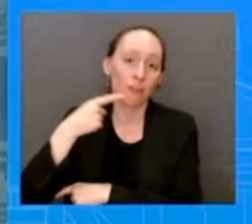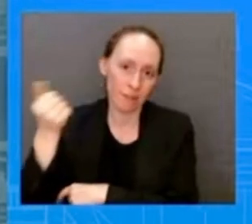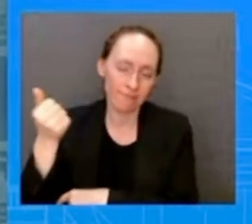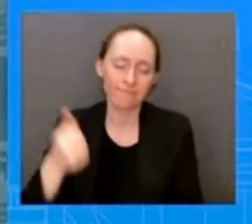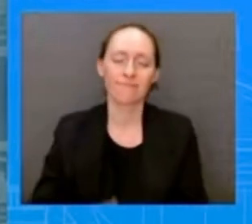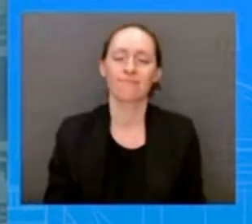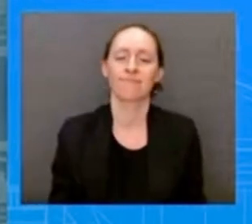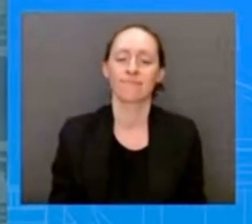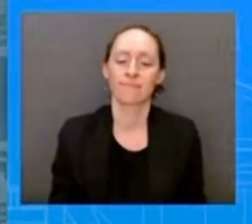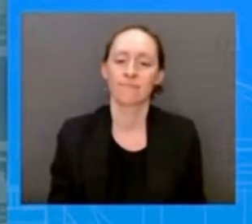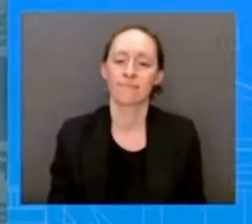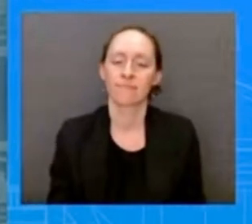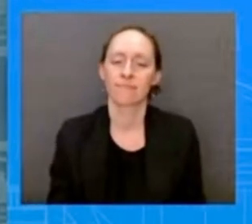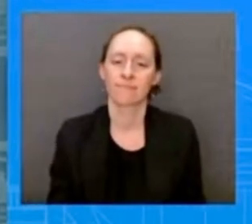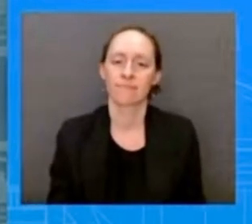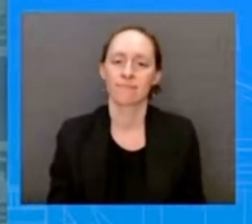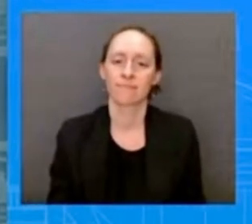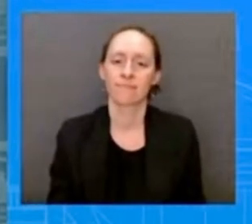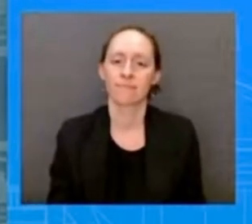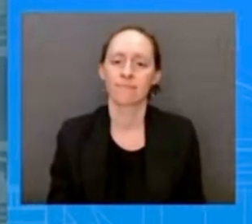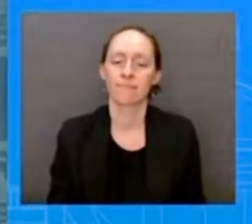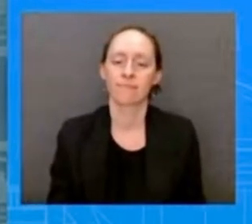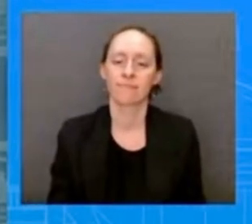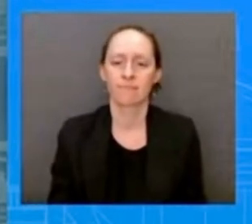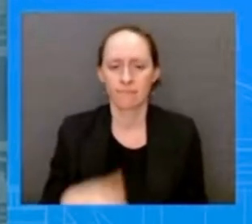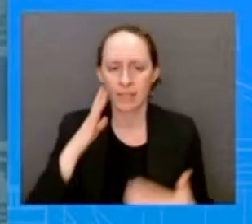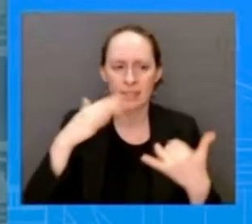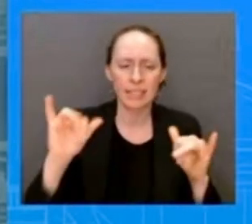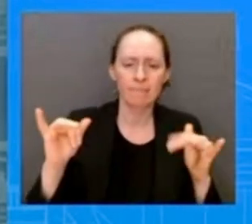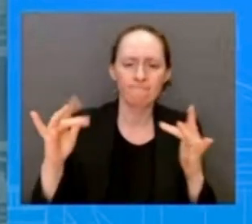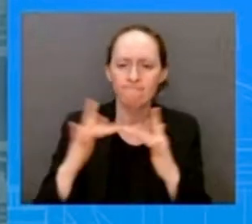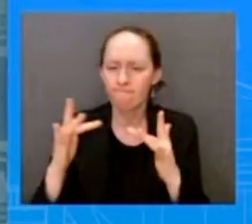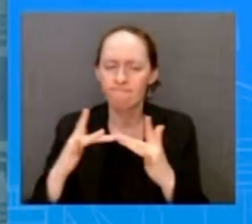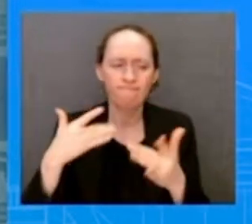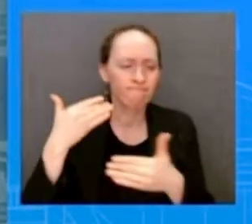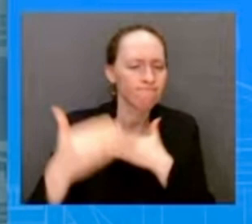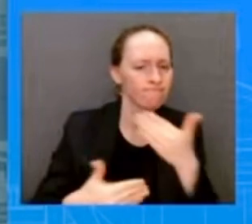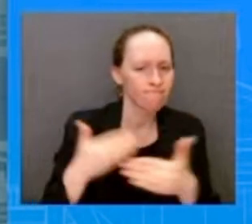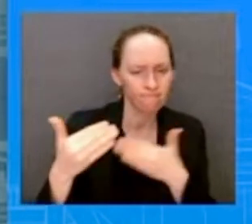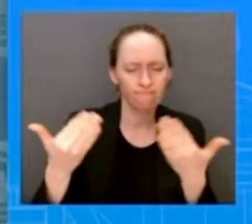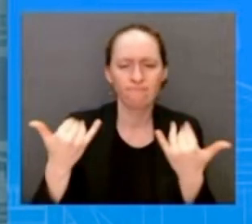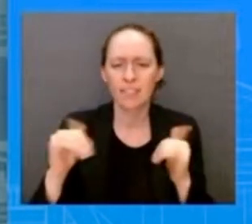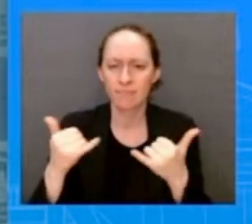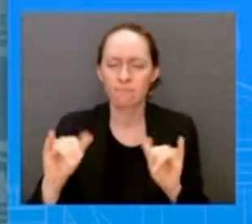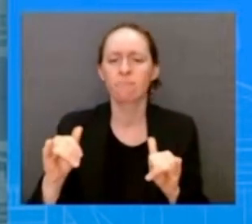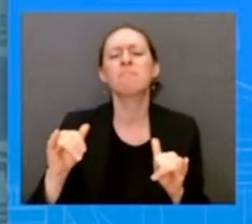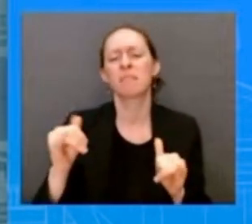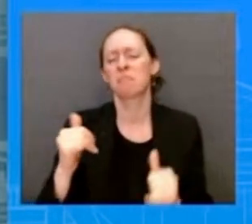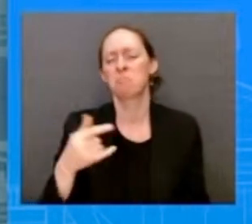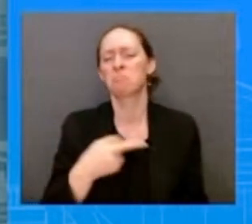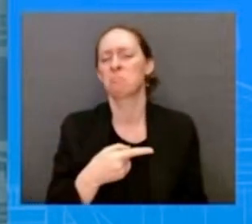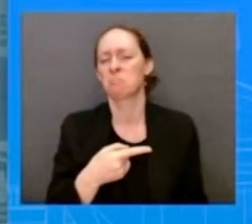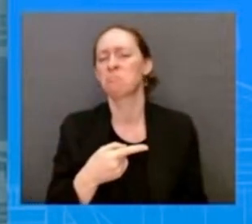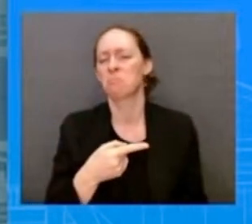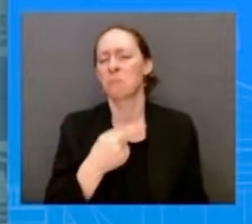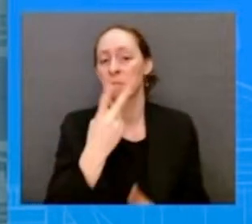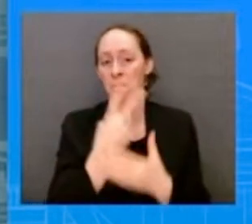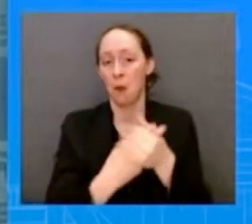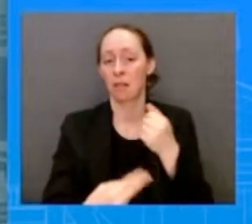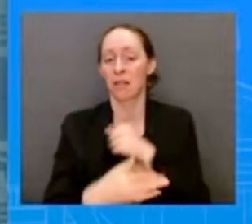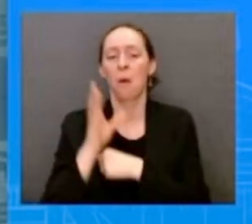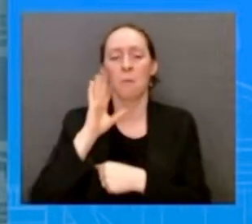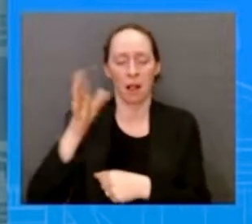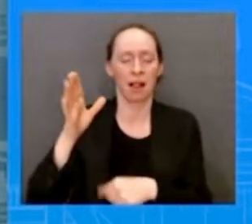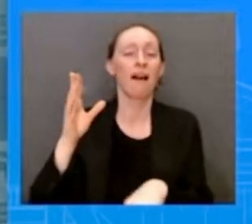process, but the president's confident that these two countries deserve to be in NATO and will be in NATO. And as for your second question on